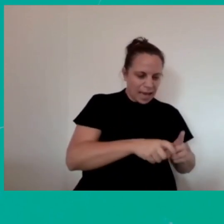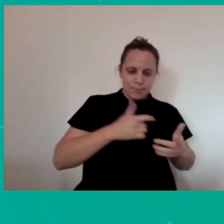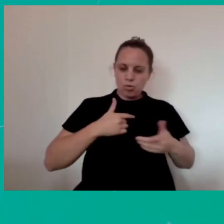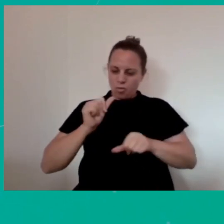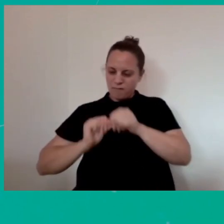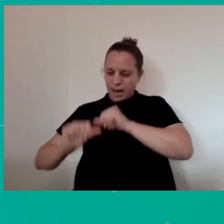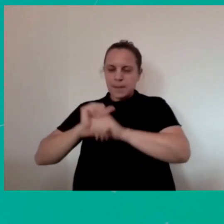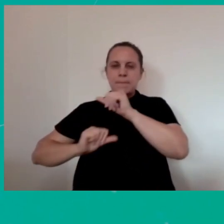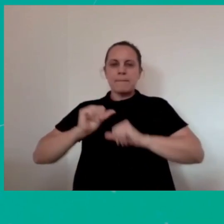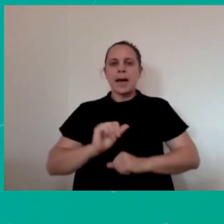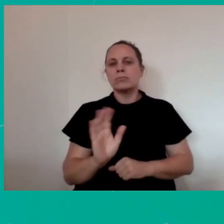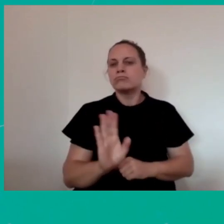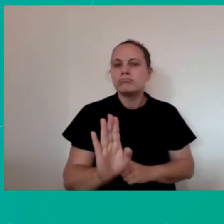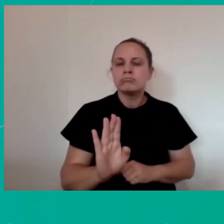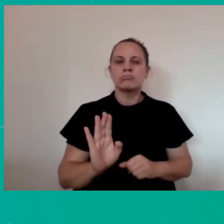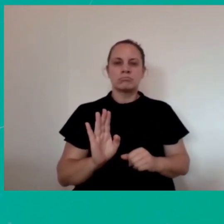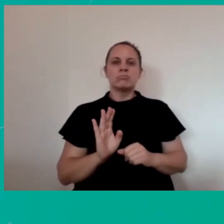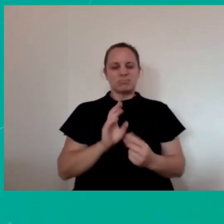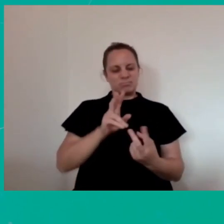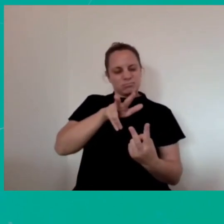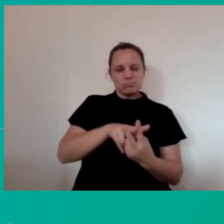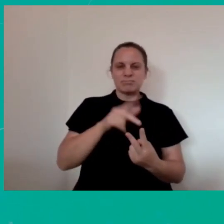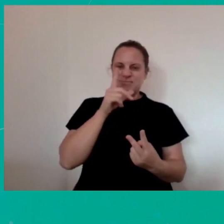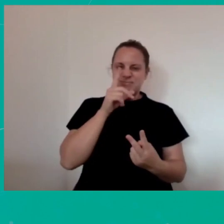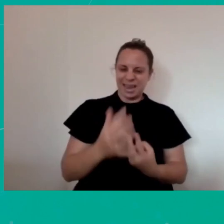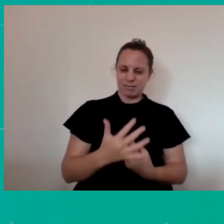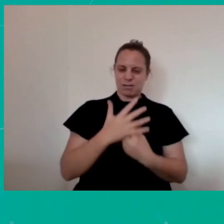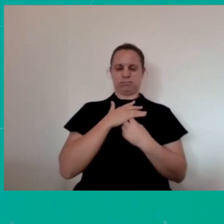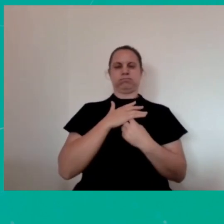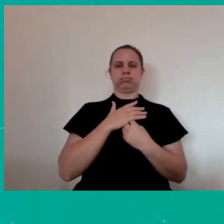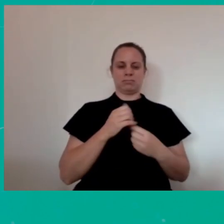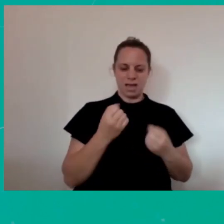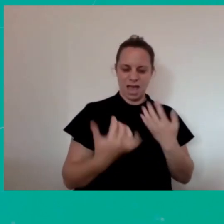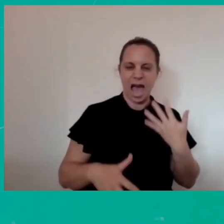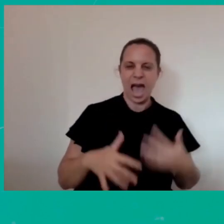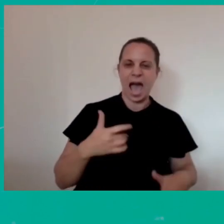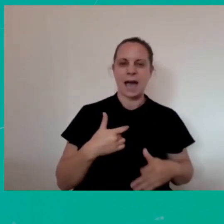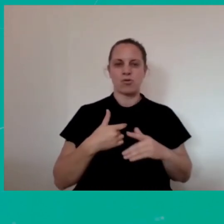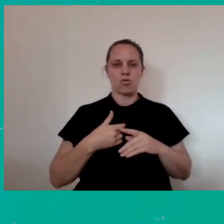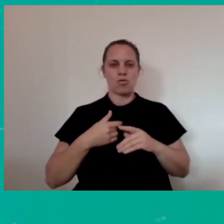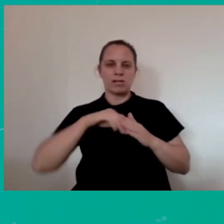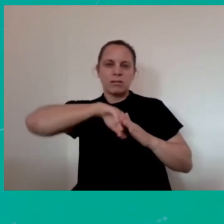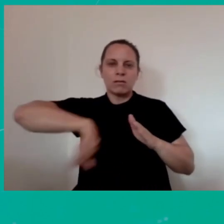those cause us harm, cause us discrimination, and cause us marginalisation.